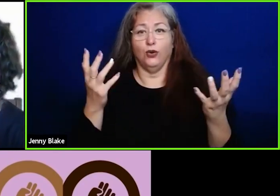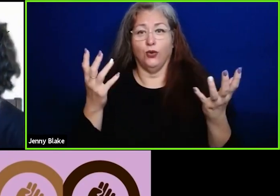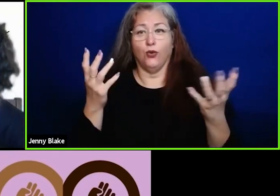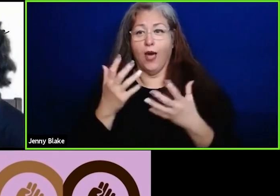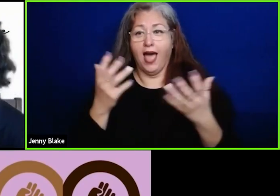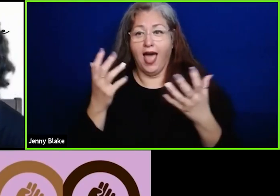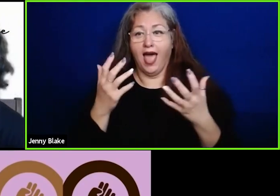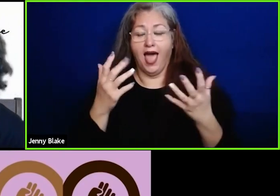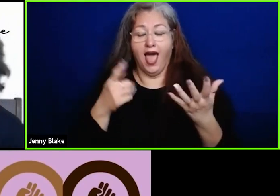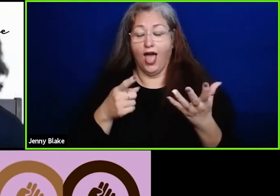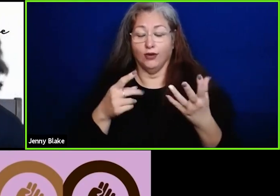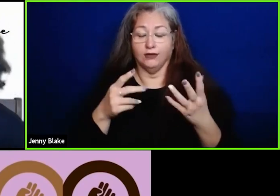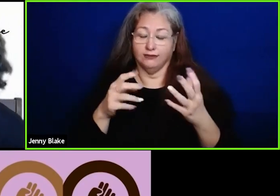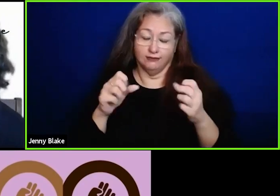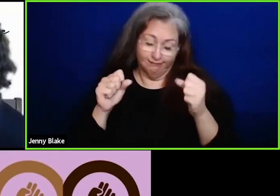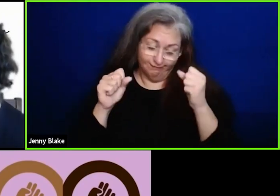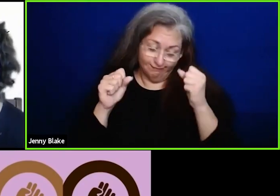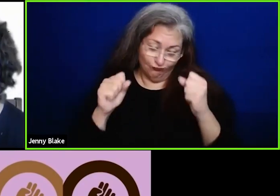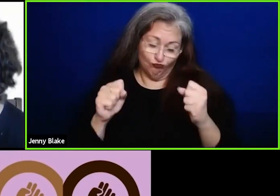unstoppable.